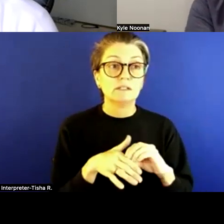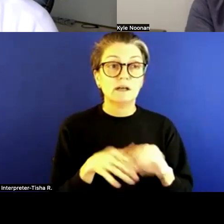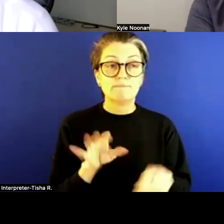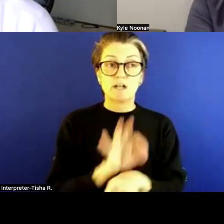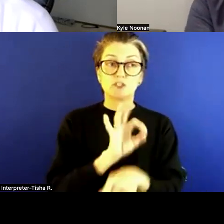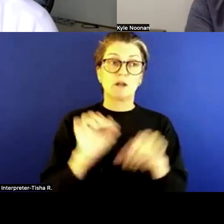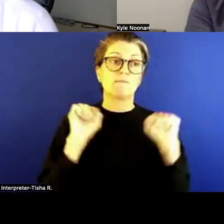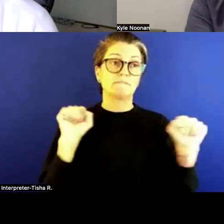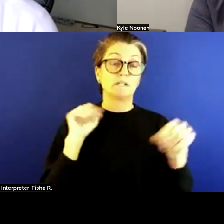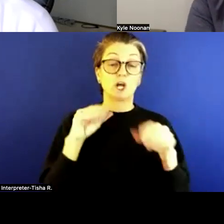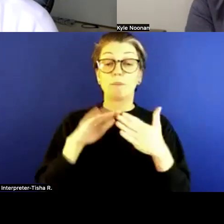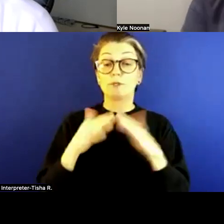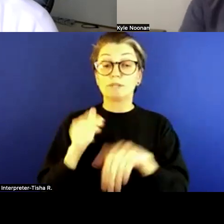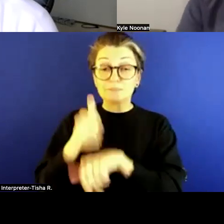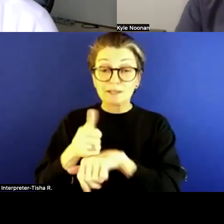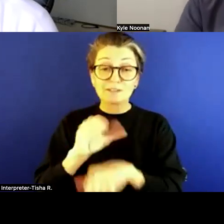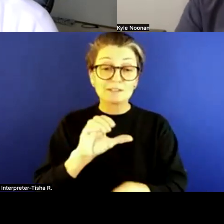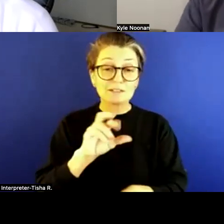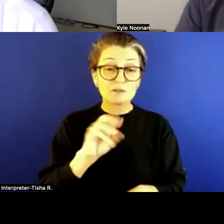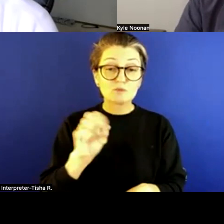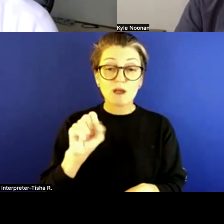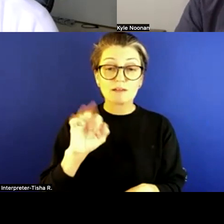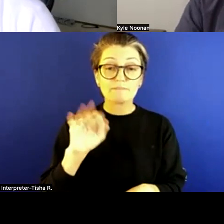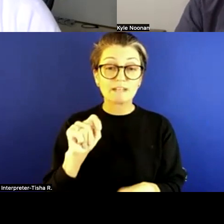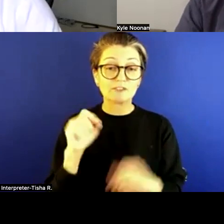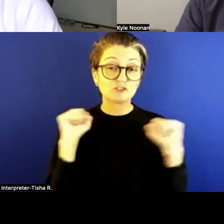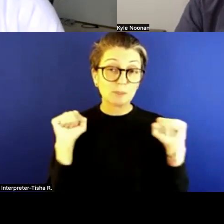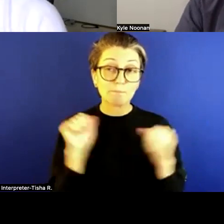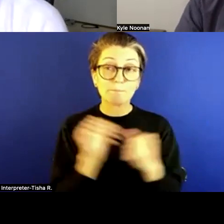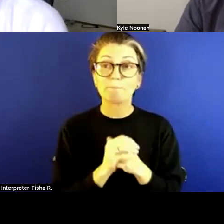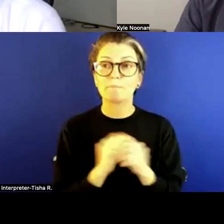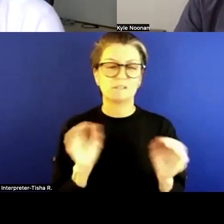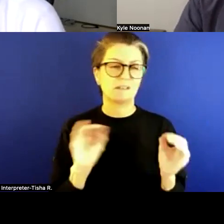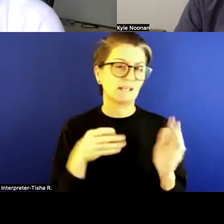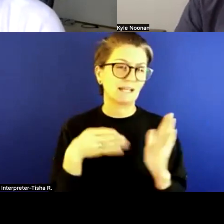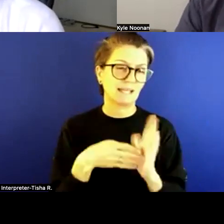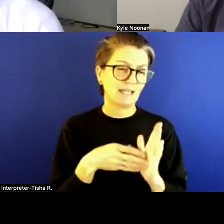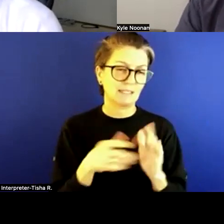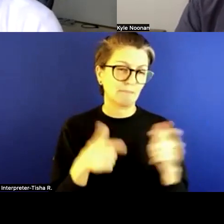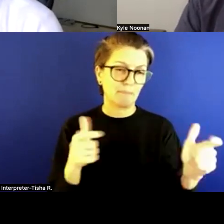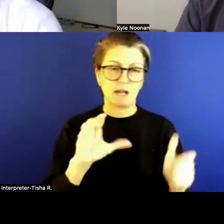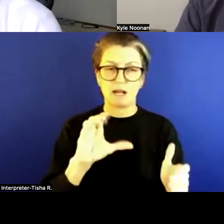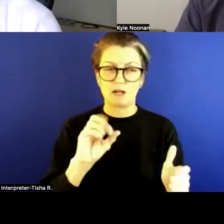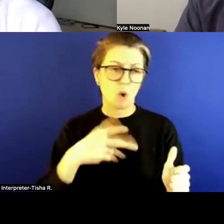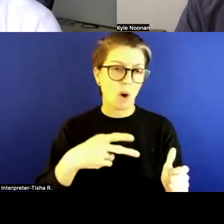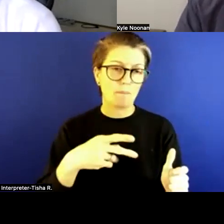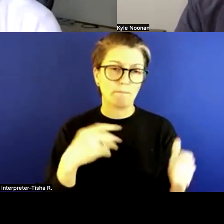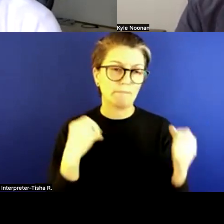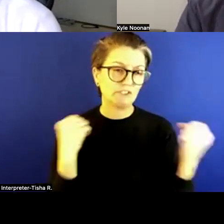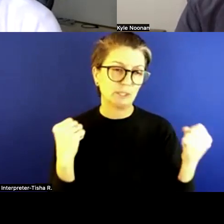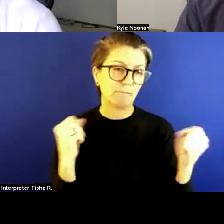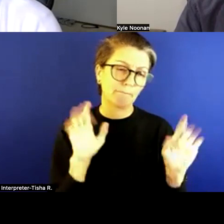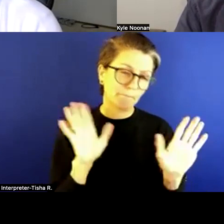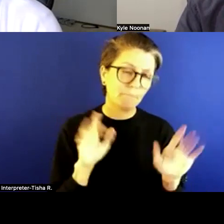that typically comes with like a CrossFit gym, rather than, nothing against, like your big corporate gyms that you can just get a membership and go to.